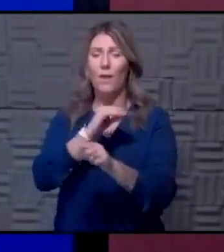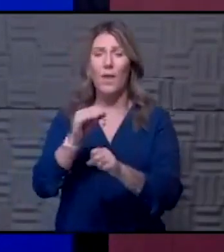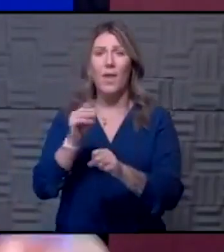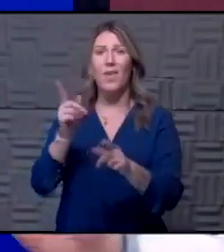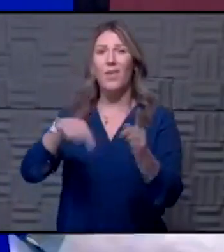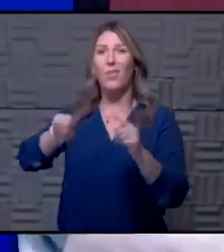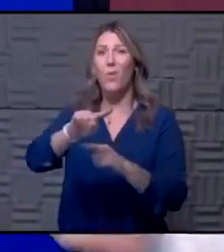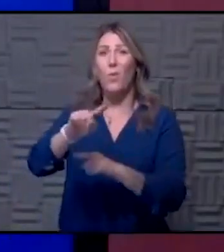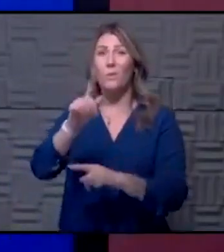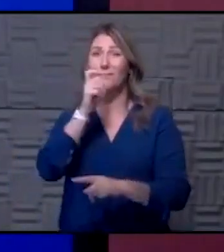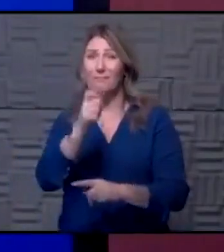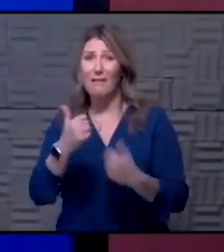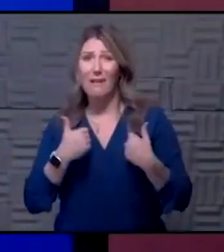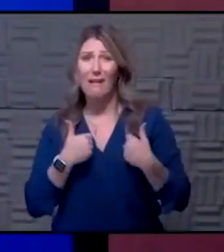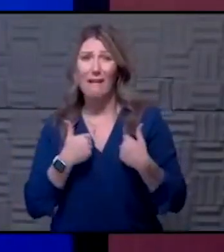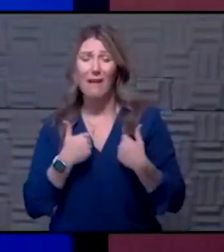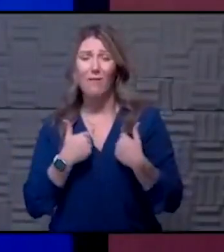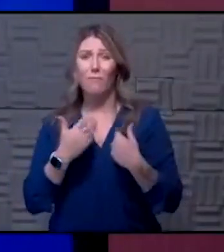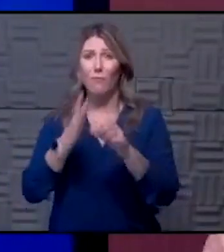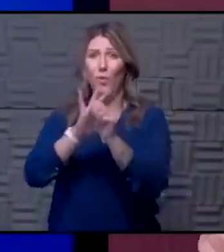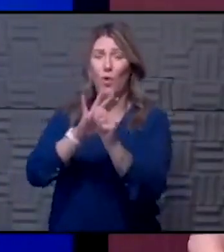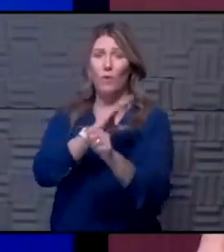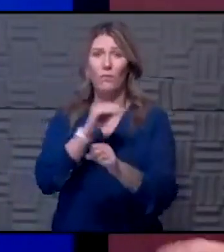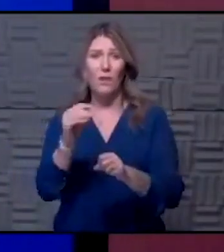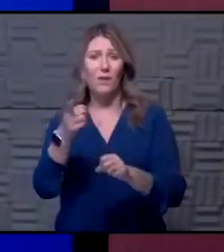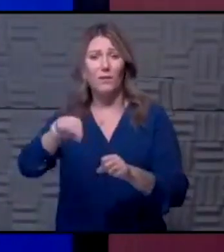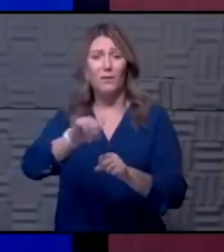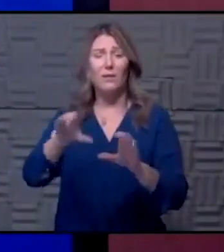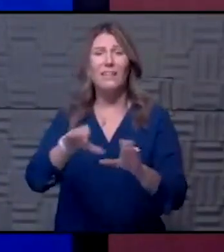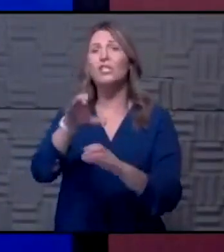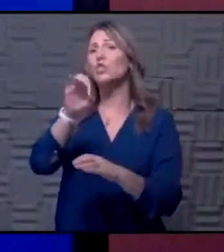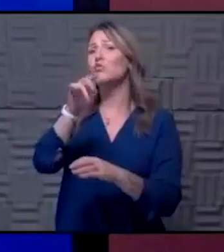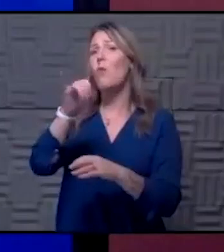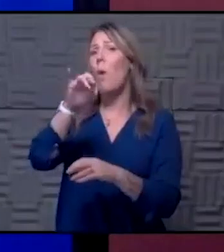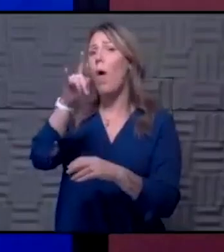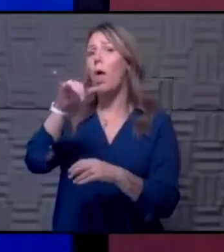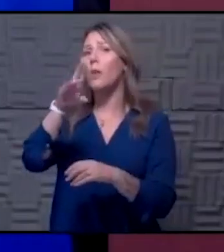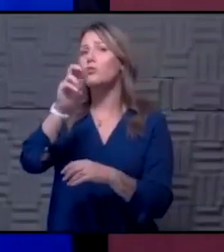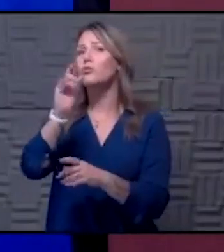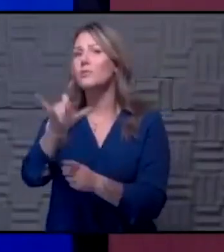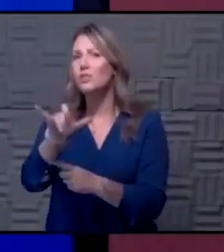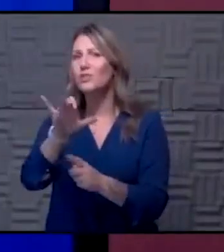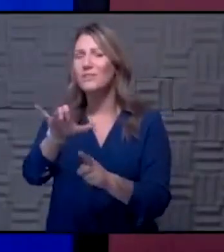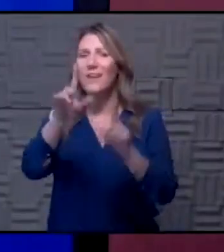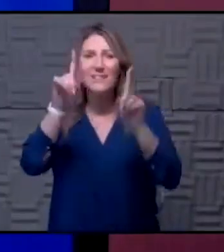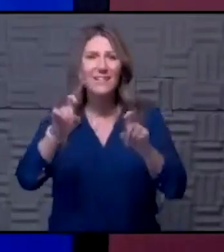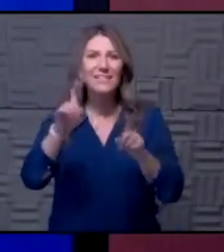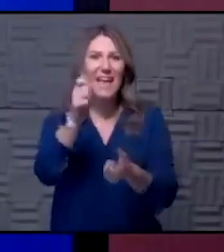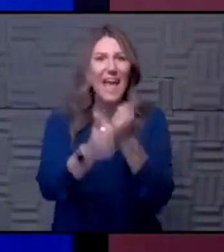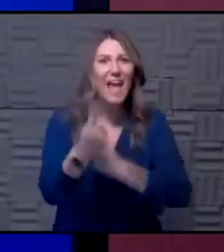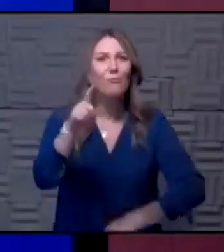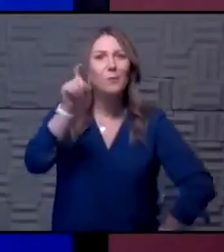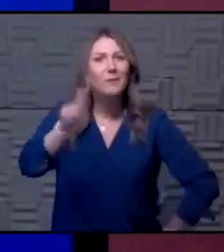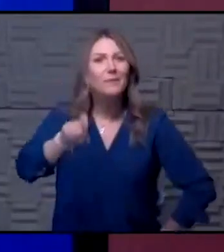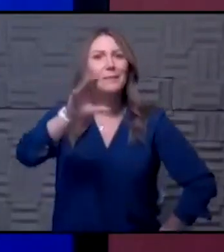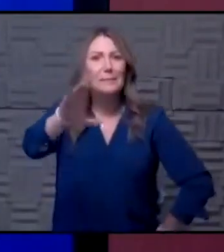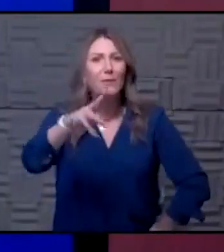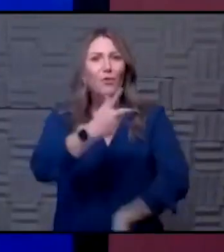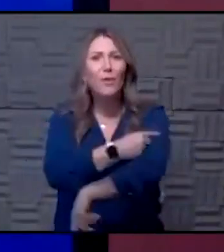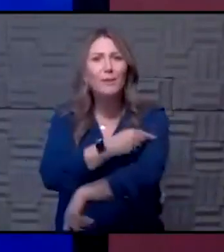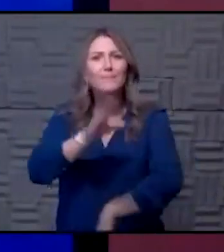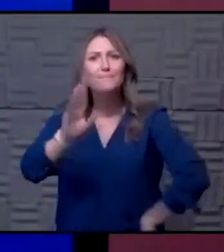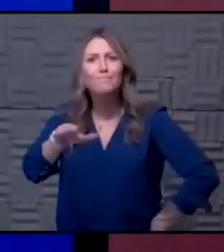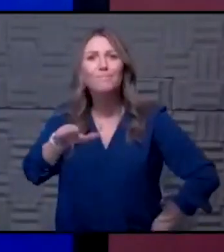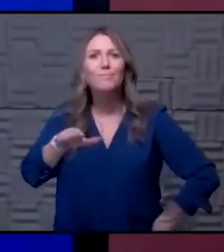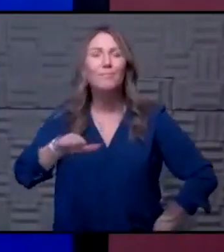have COVID. And they did some serology testing to help monitor it. Good information out there. Everybody needs to get their vaccination. Just because you